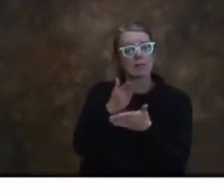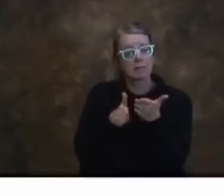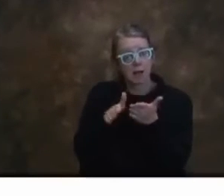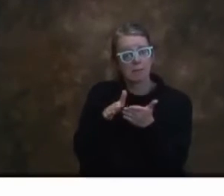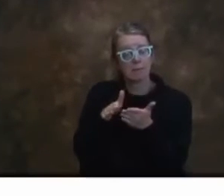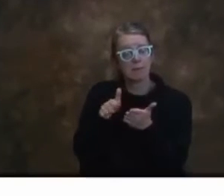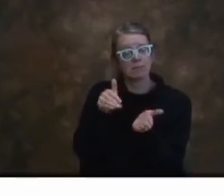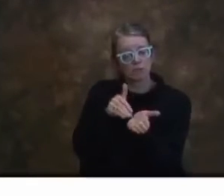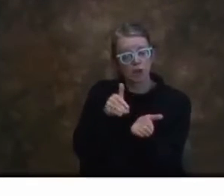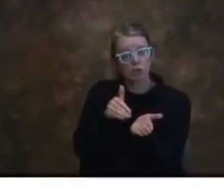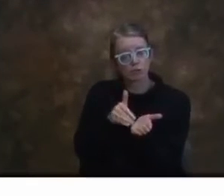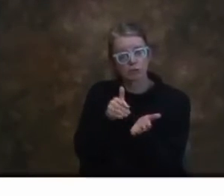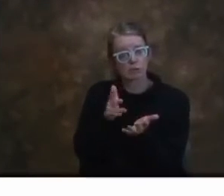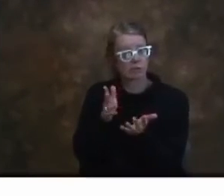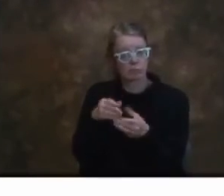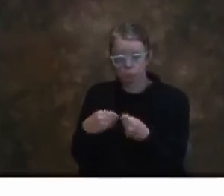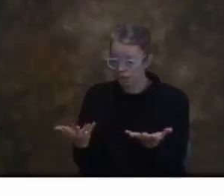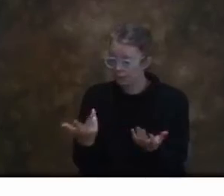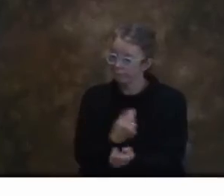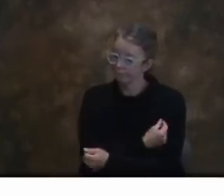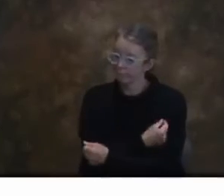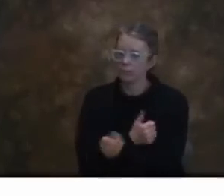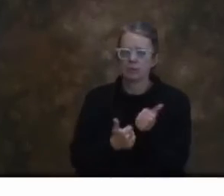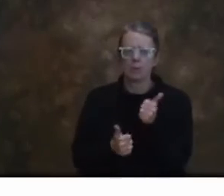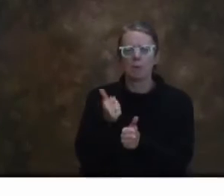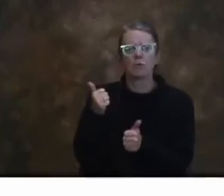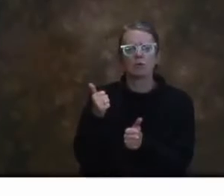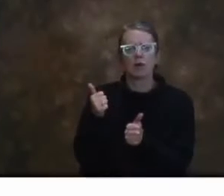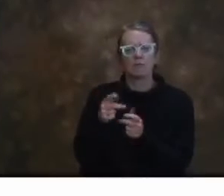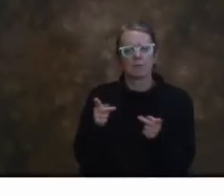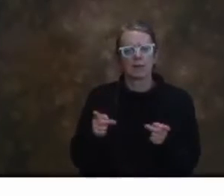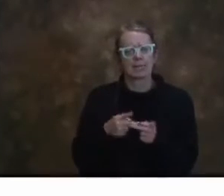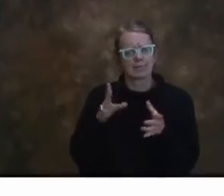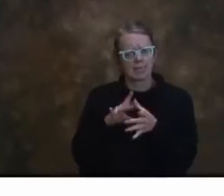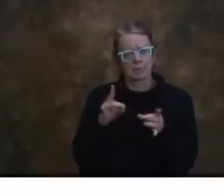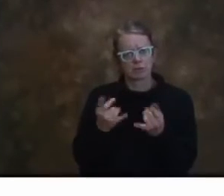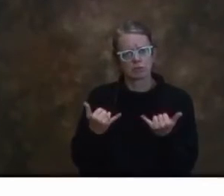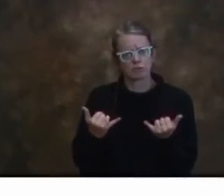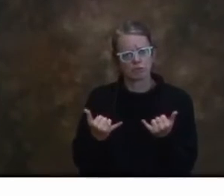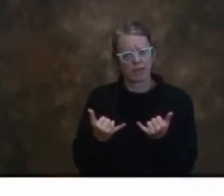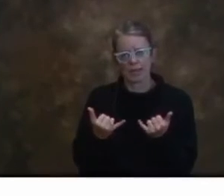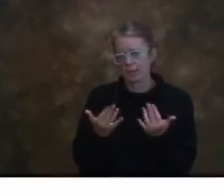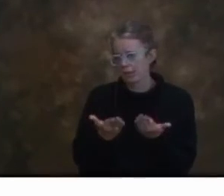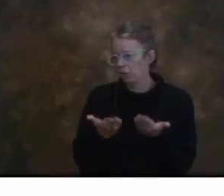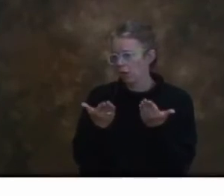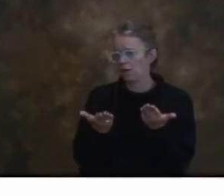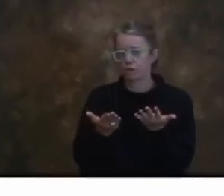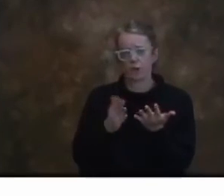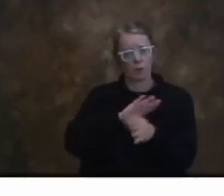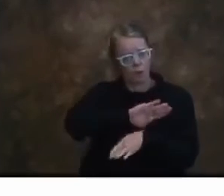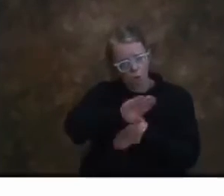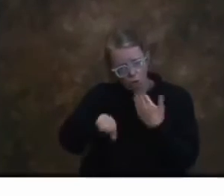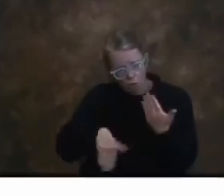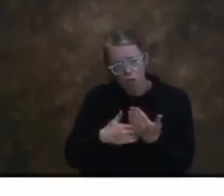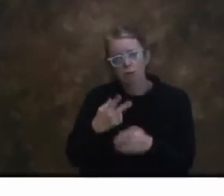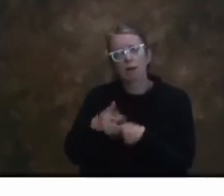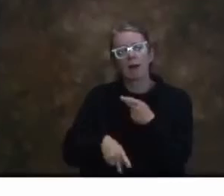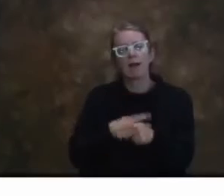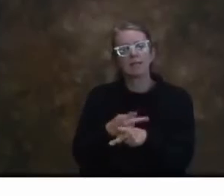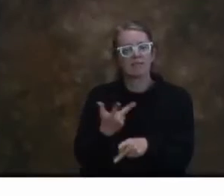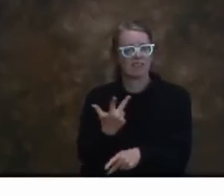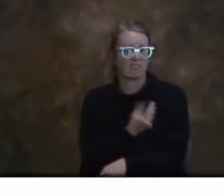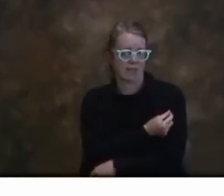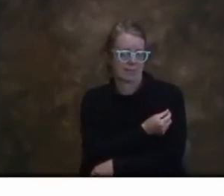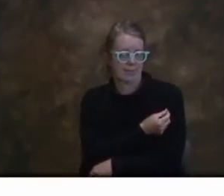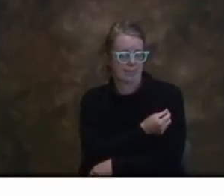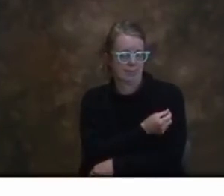most of the sites that I mentioned today are offering all vaccine types, which is